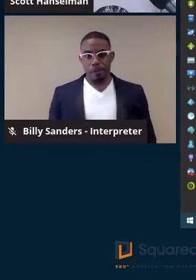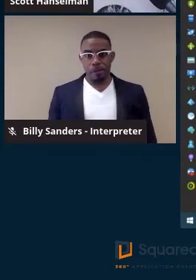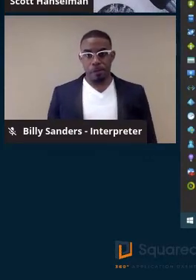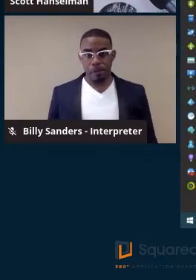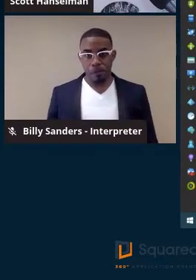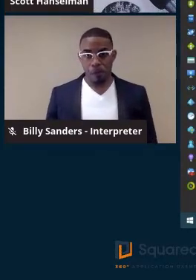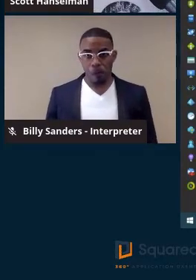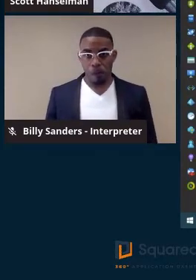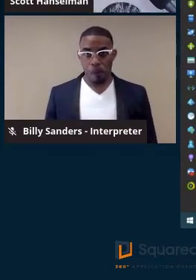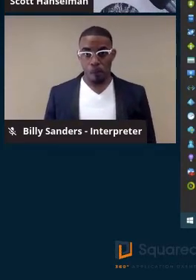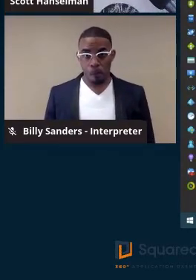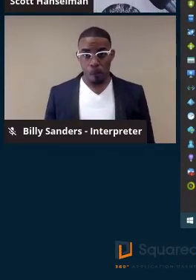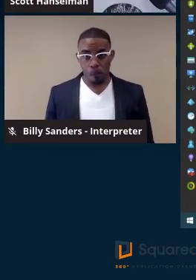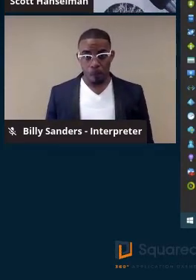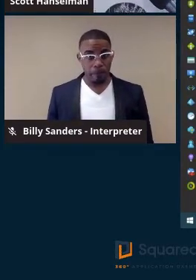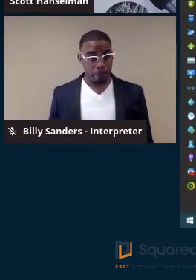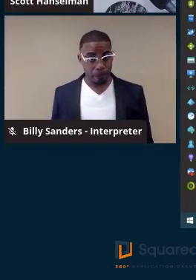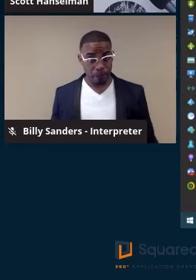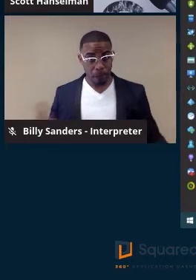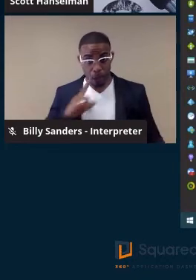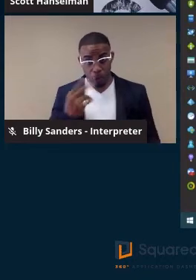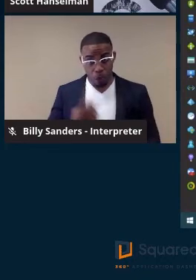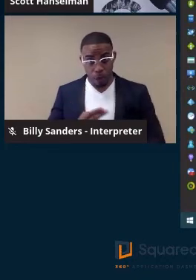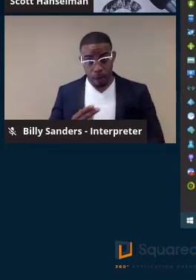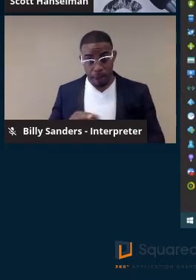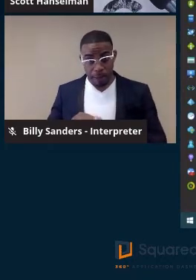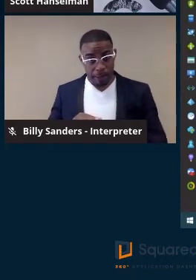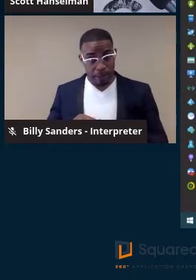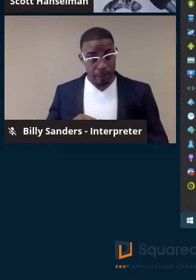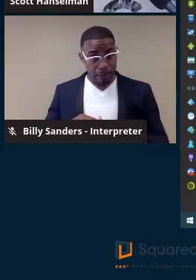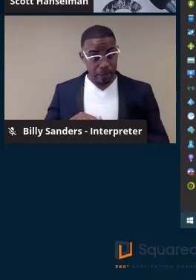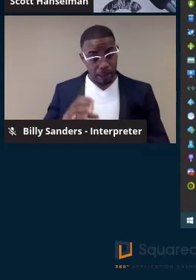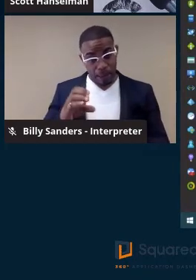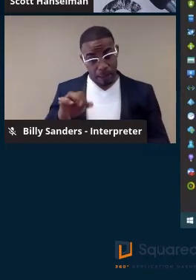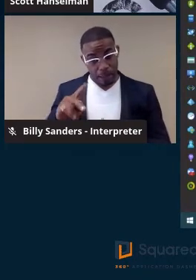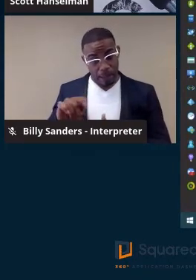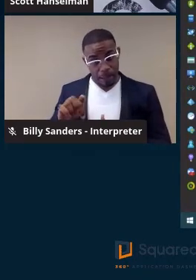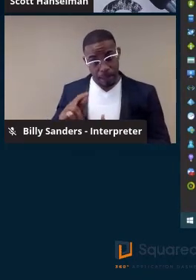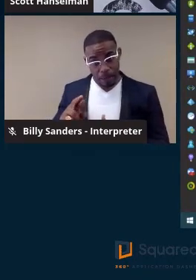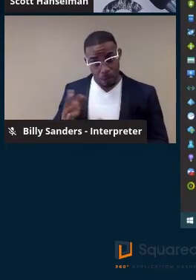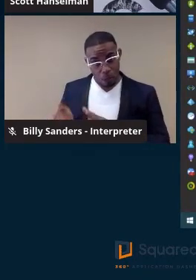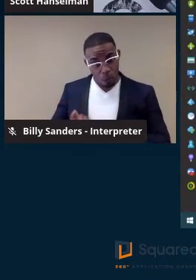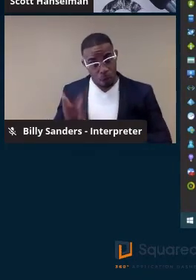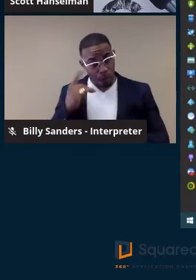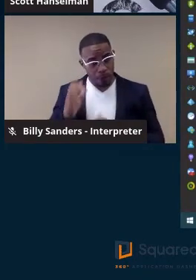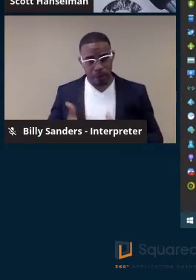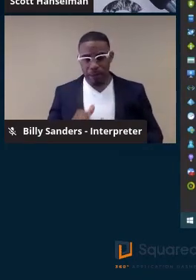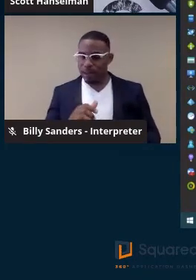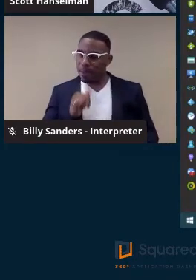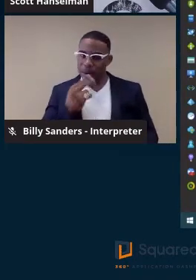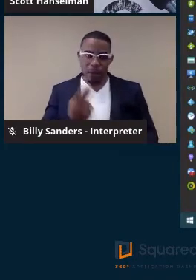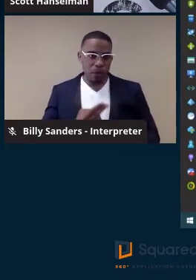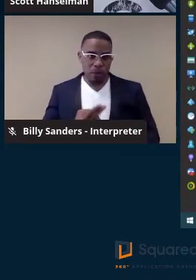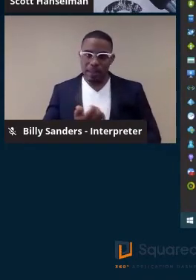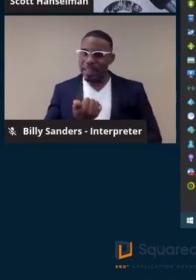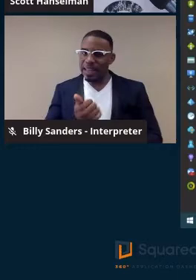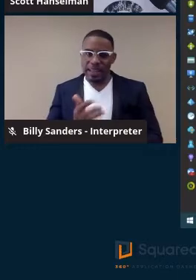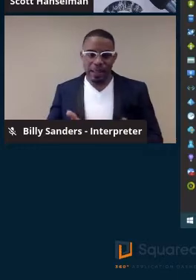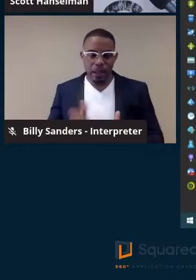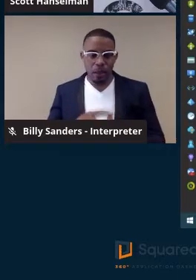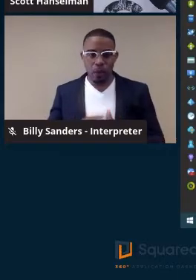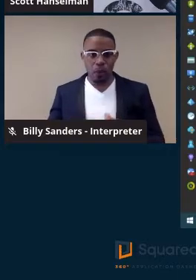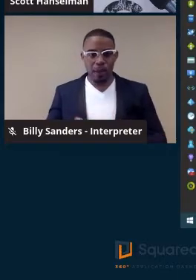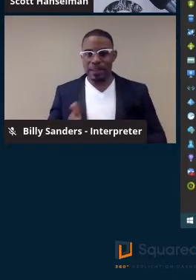Luke Meger is asking, are you using container orchestration for your containers? I'm not using any container orchestration